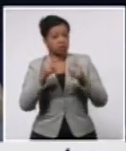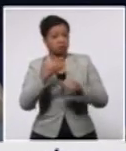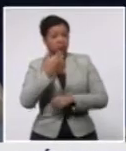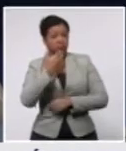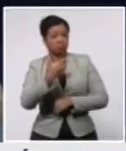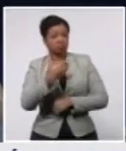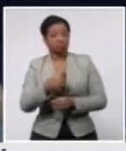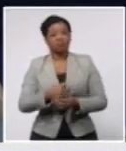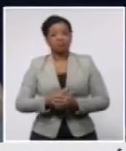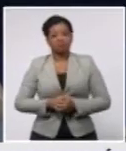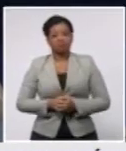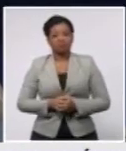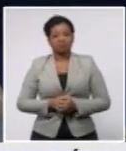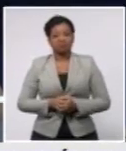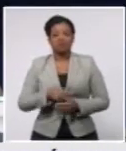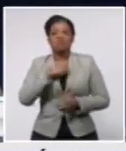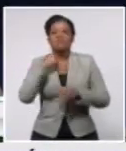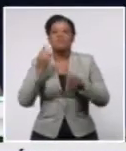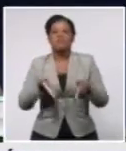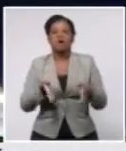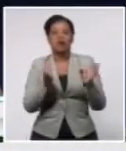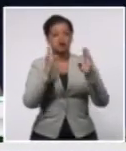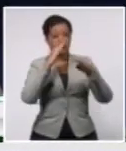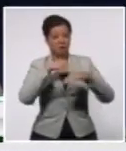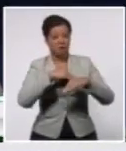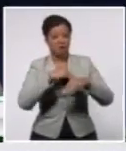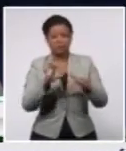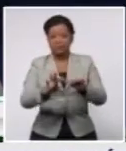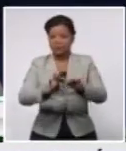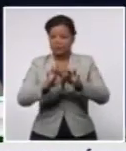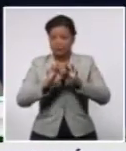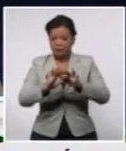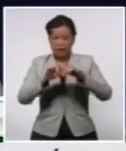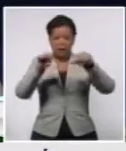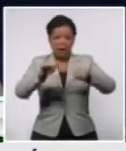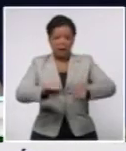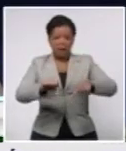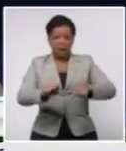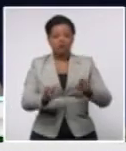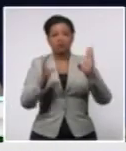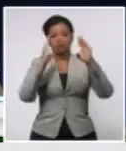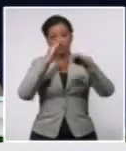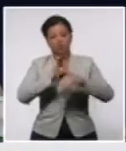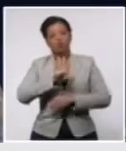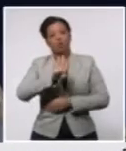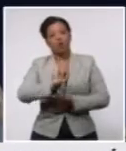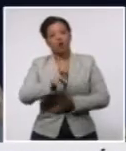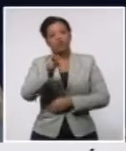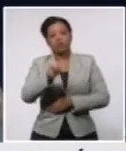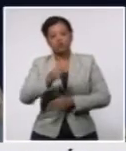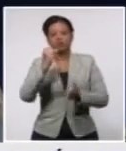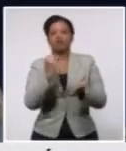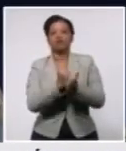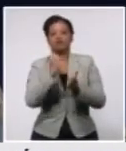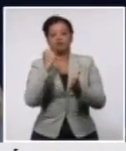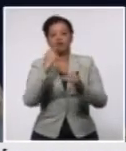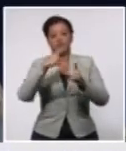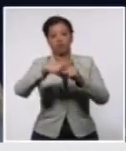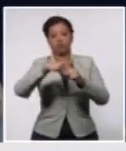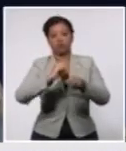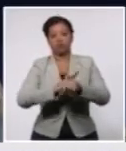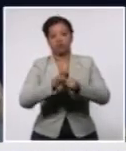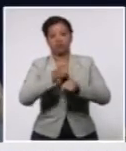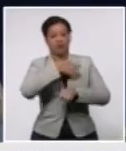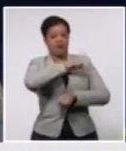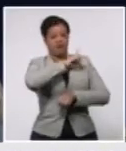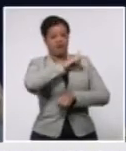morning. Today is a favorable day without fatalities or critical cases,